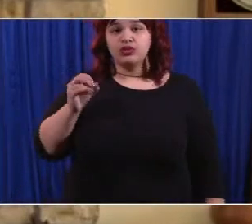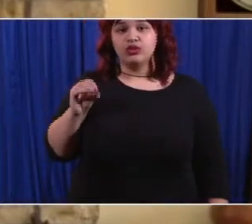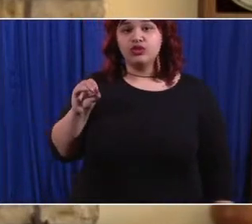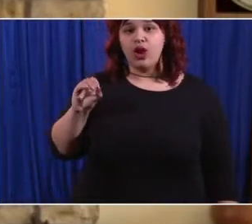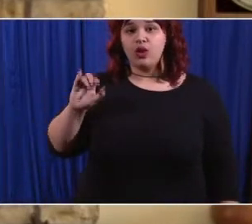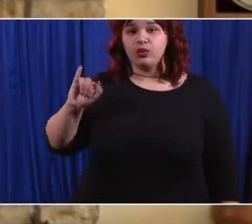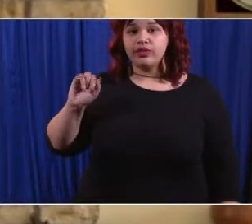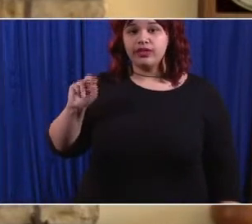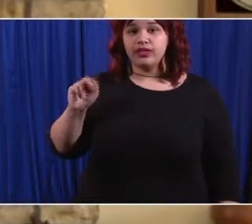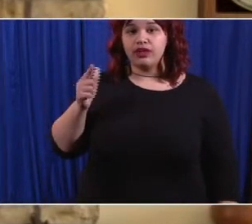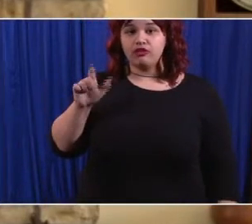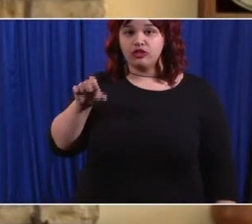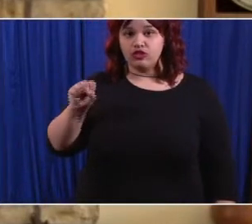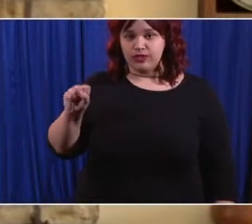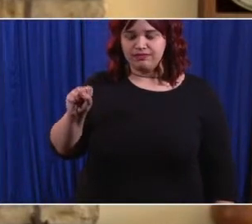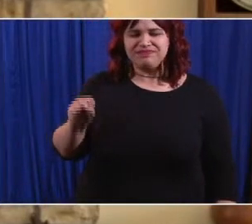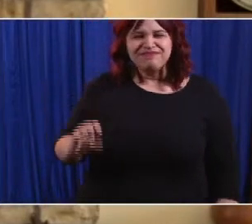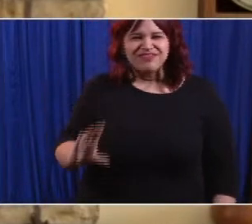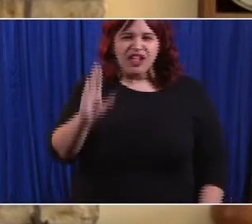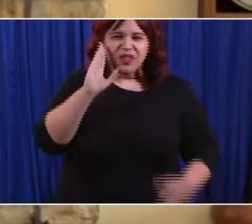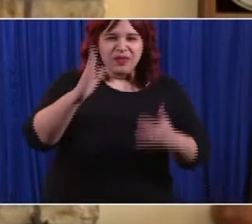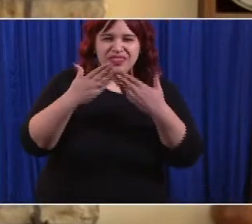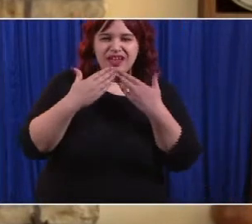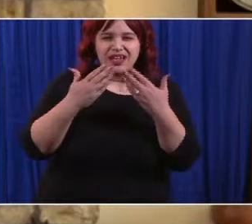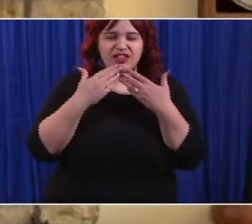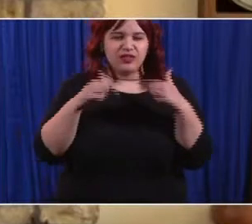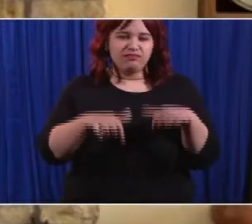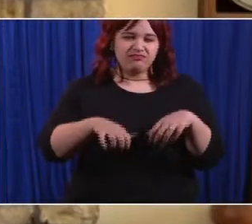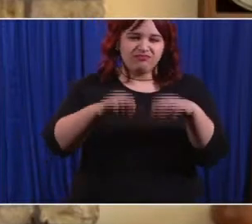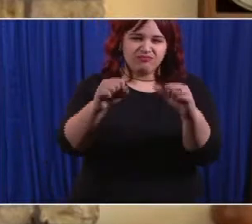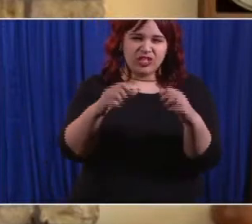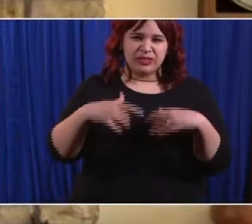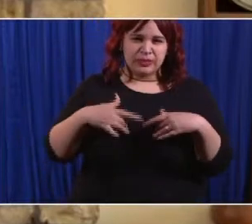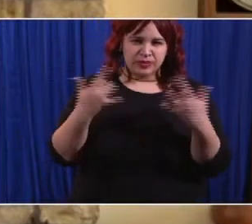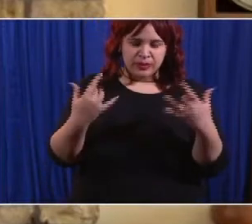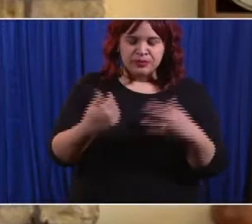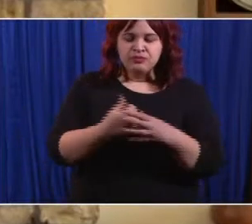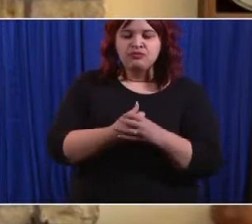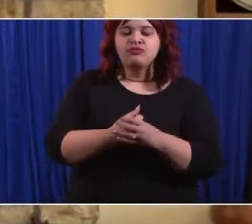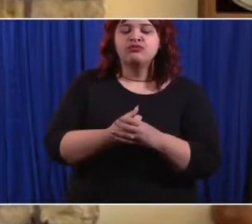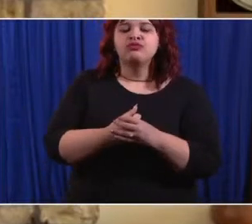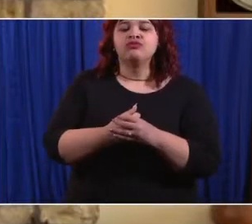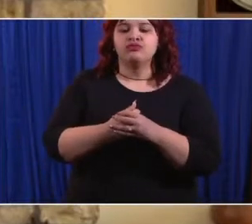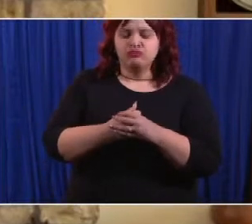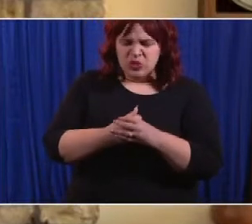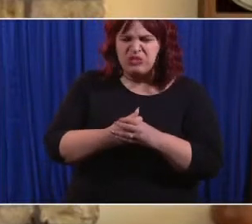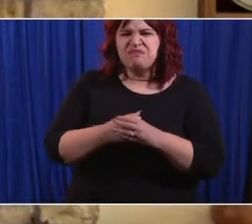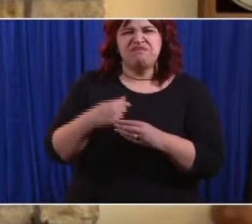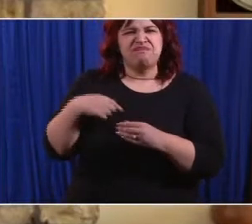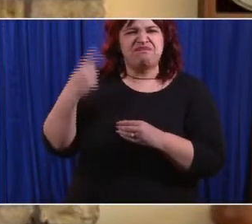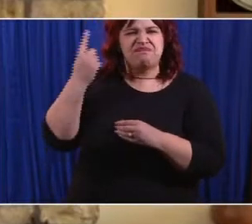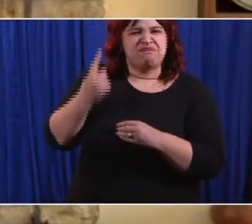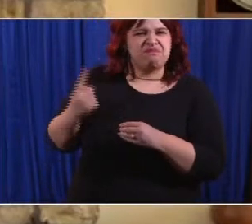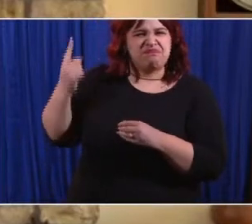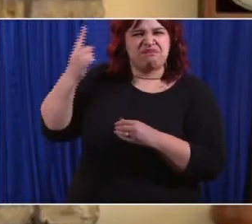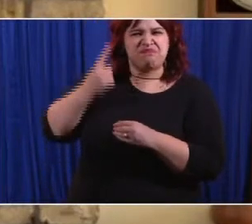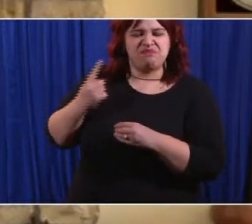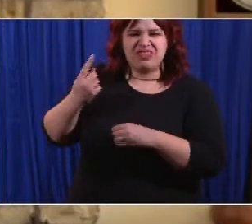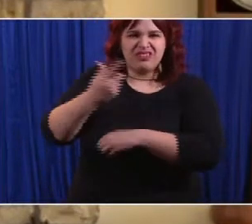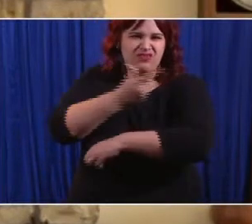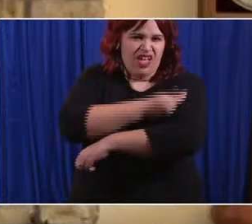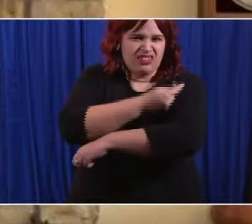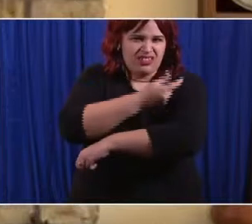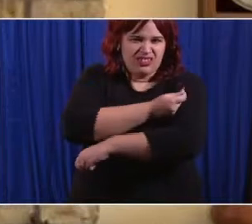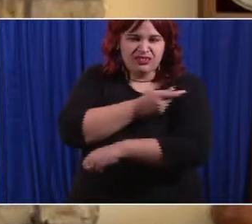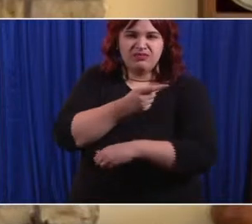doing this. I have a question about these extra shots that are being, we're still